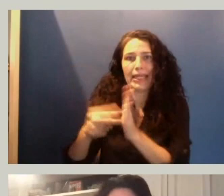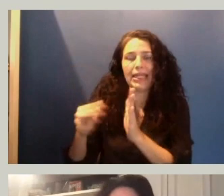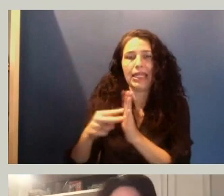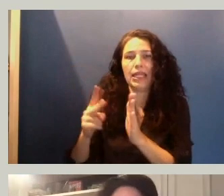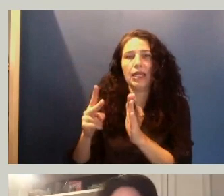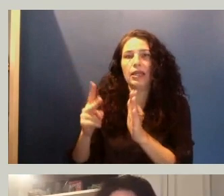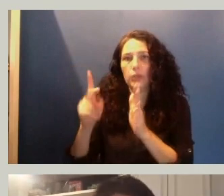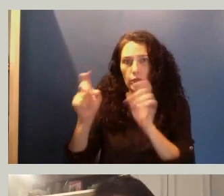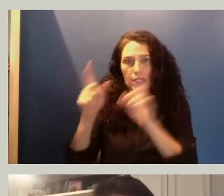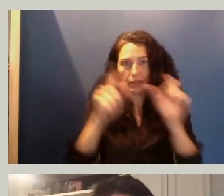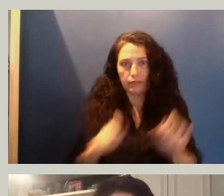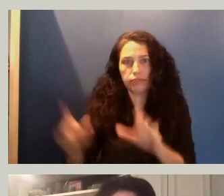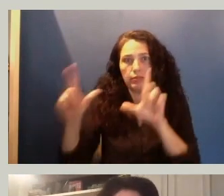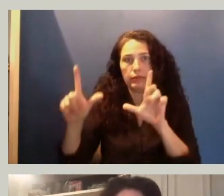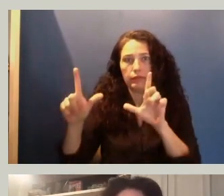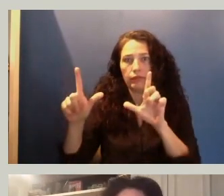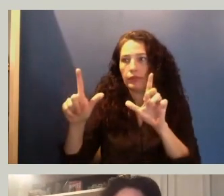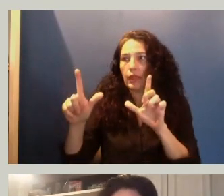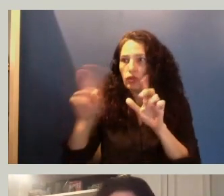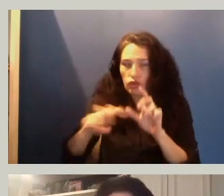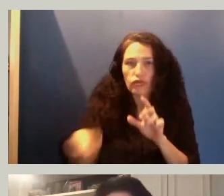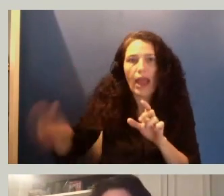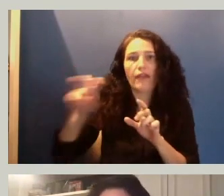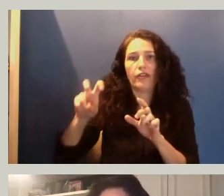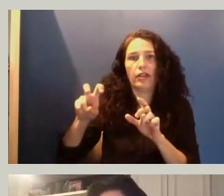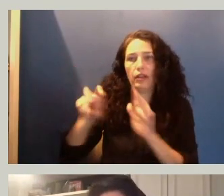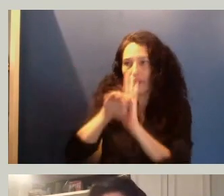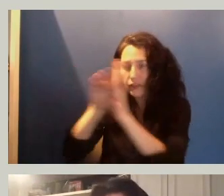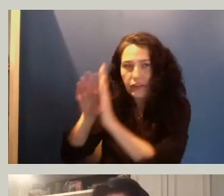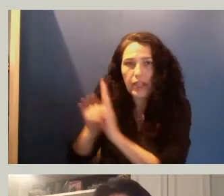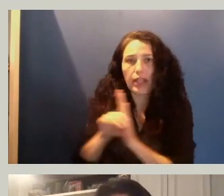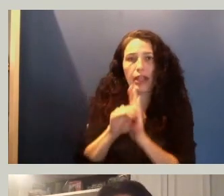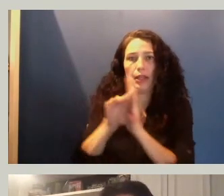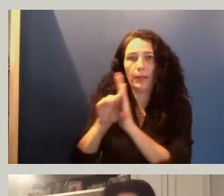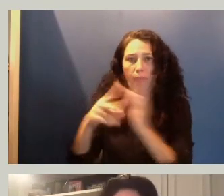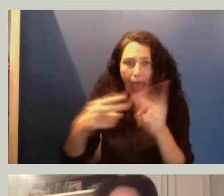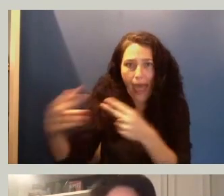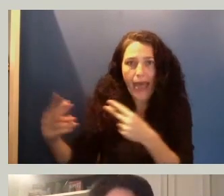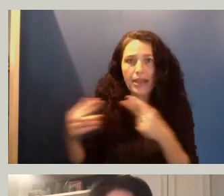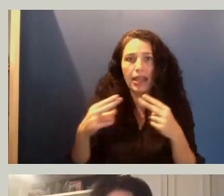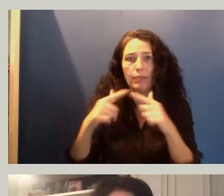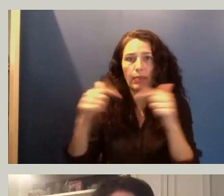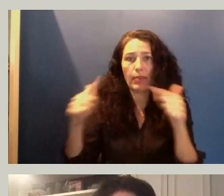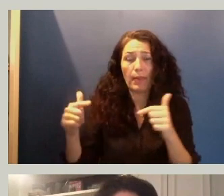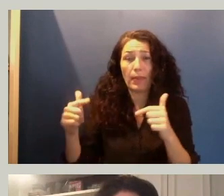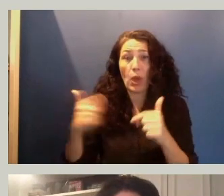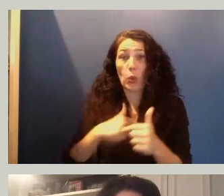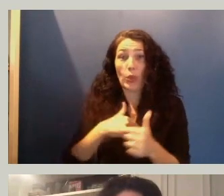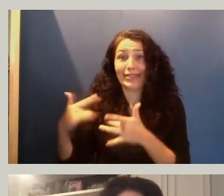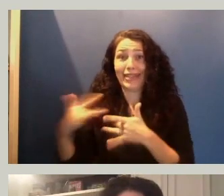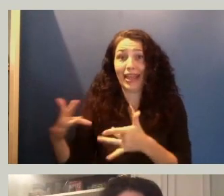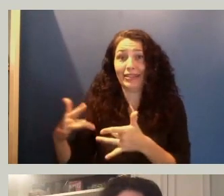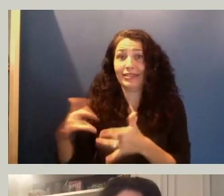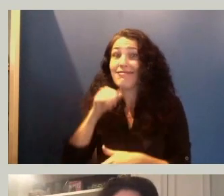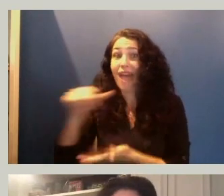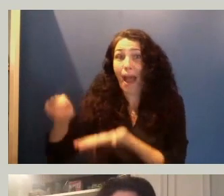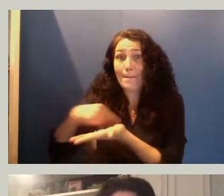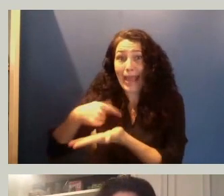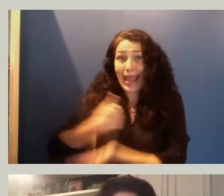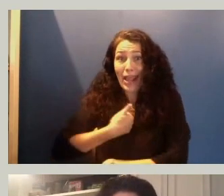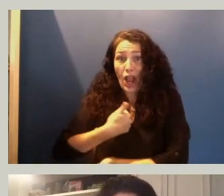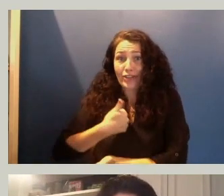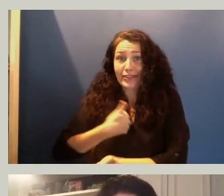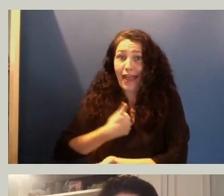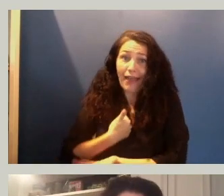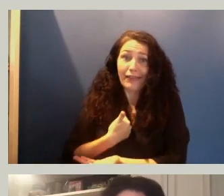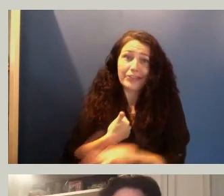your subjects, editing, we tend to not pay ourselves. And so then you get into a situation where people are deferring